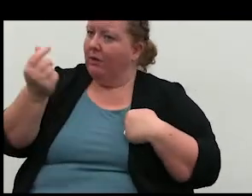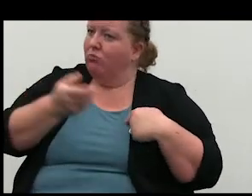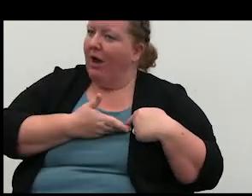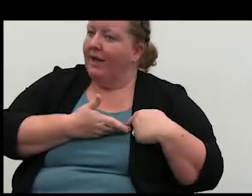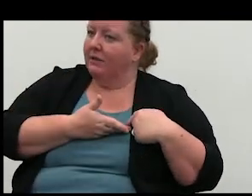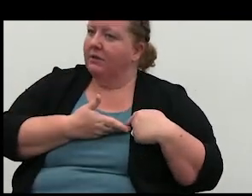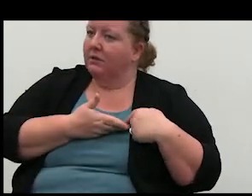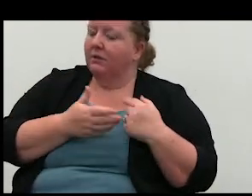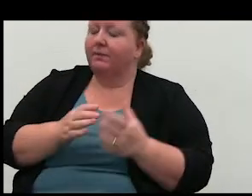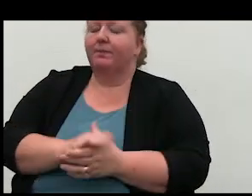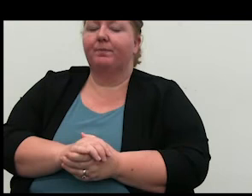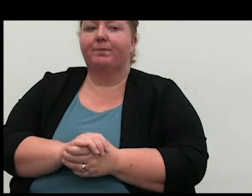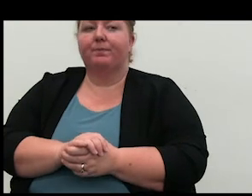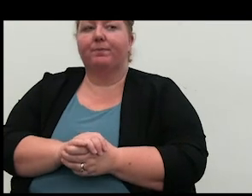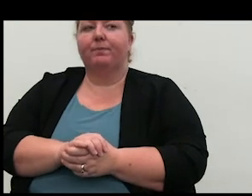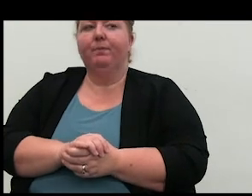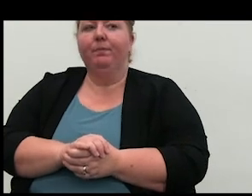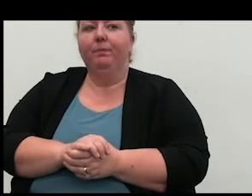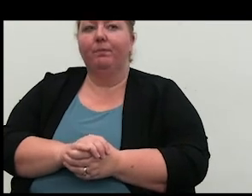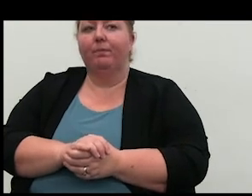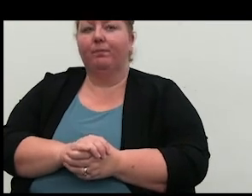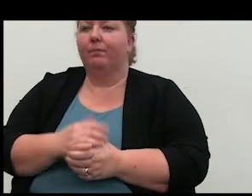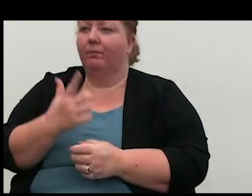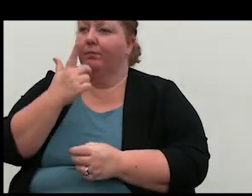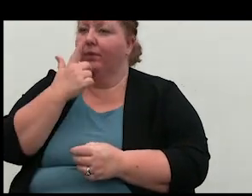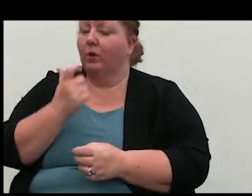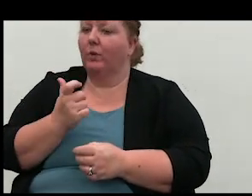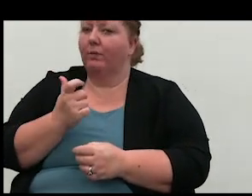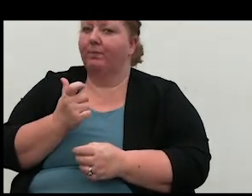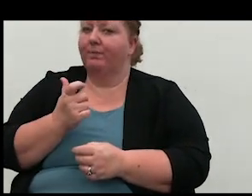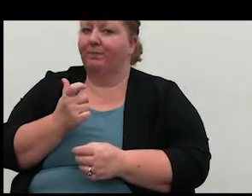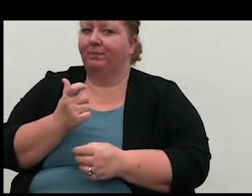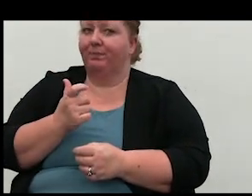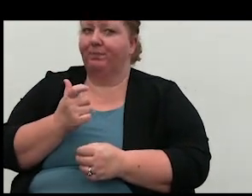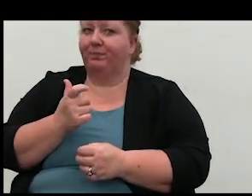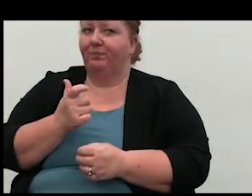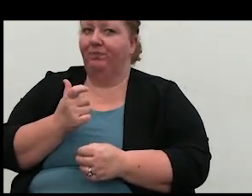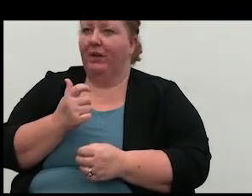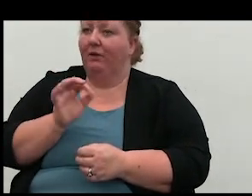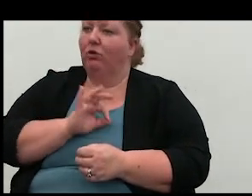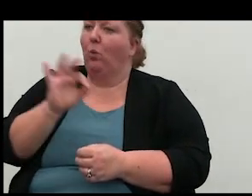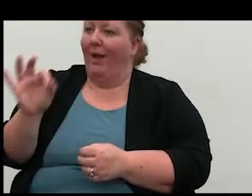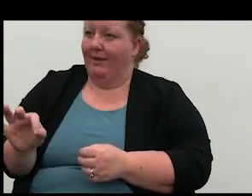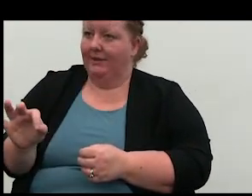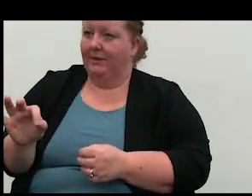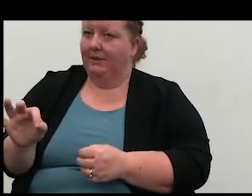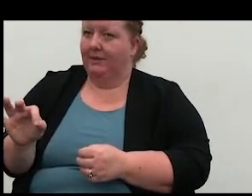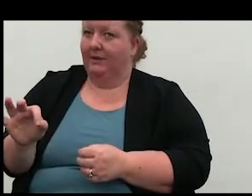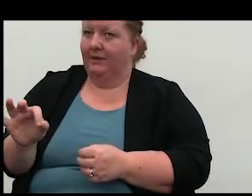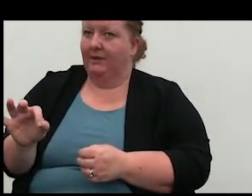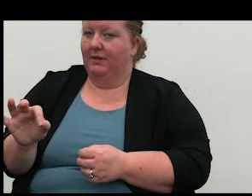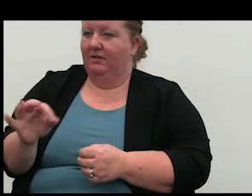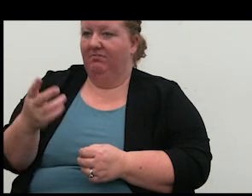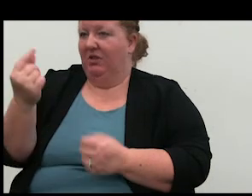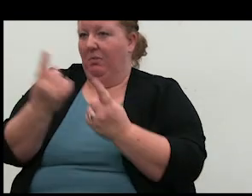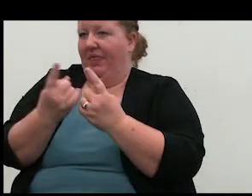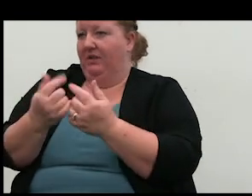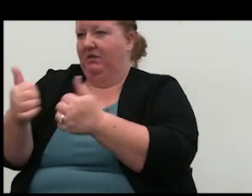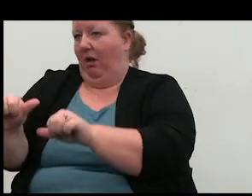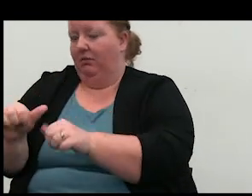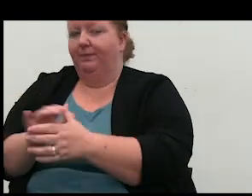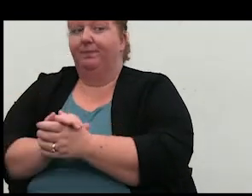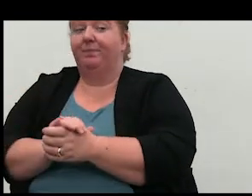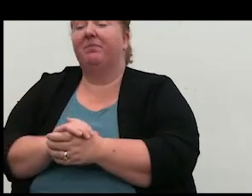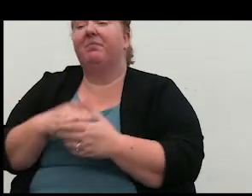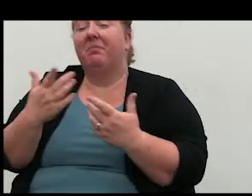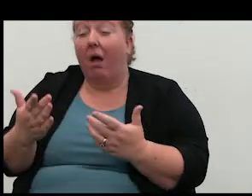in relation to the data that we have on you, and you can go and request that certain things be done or not done.